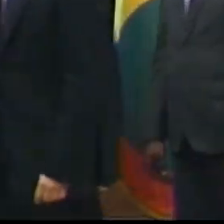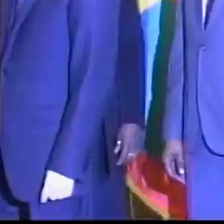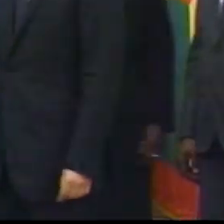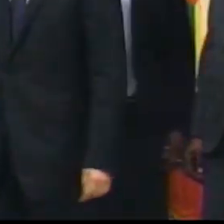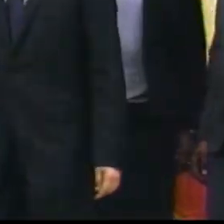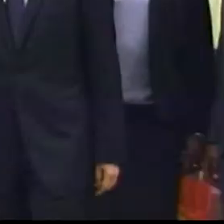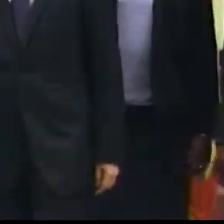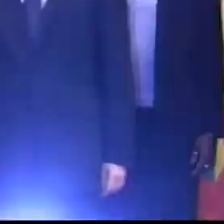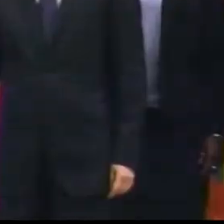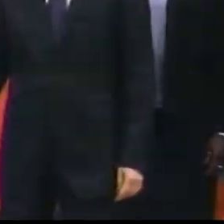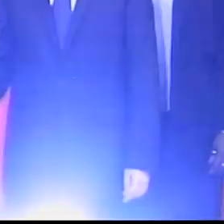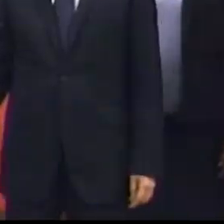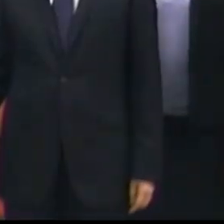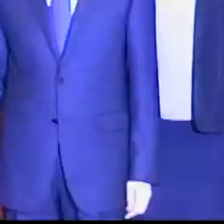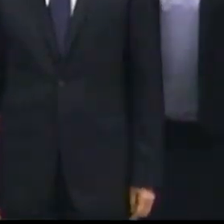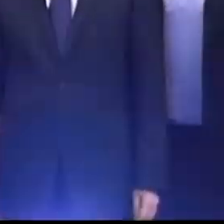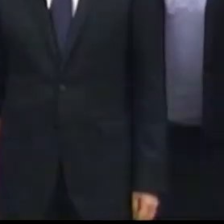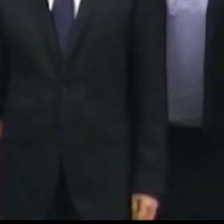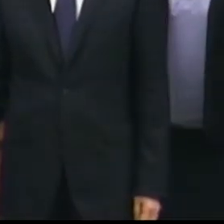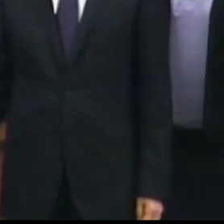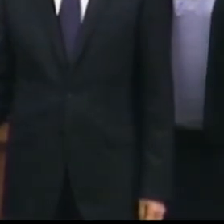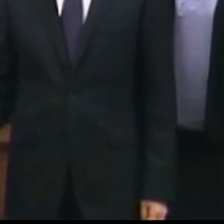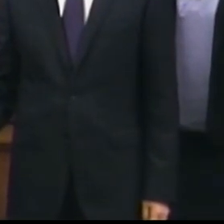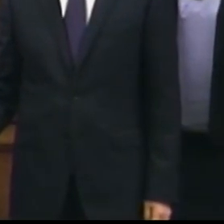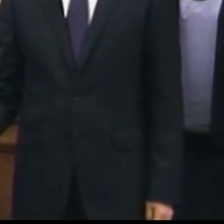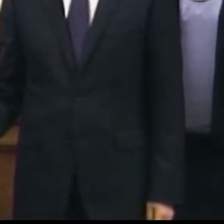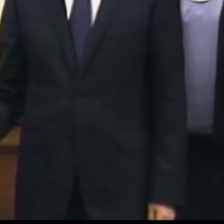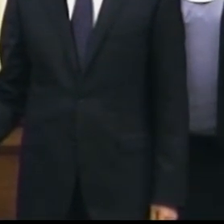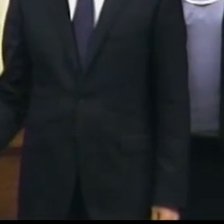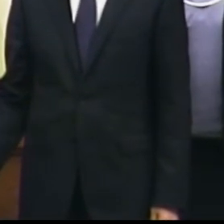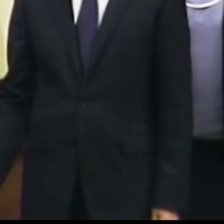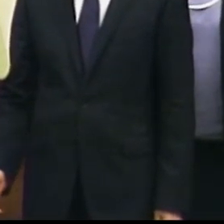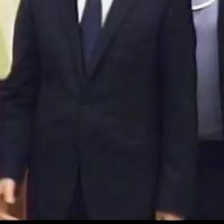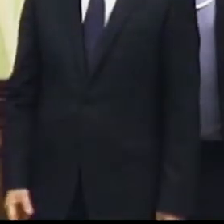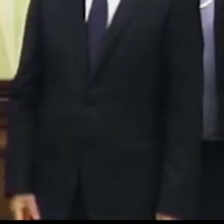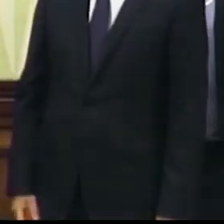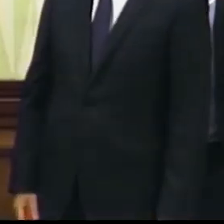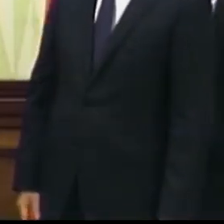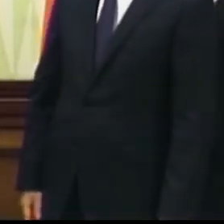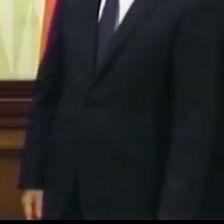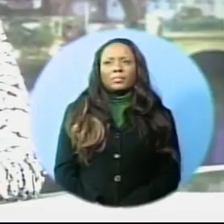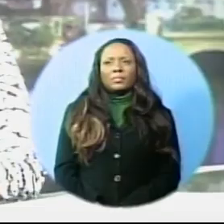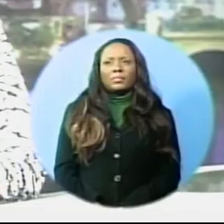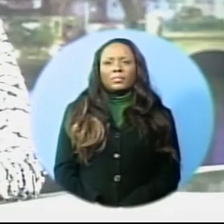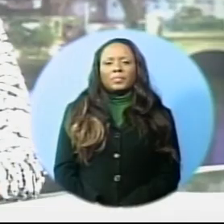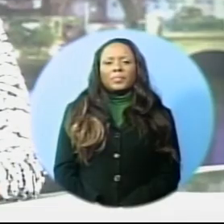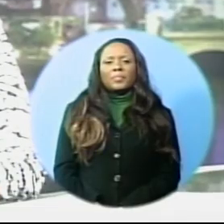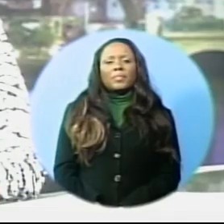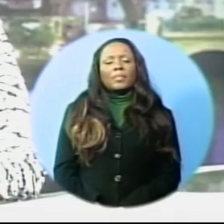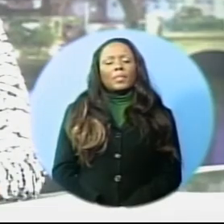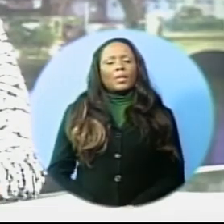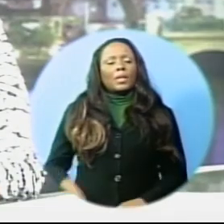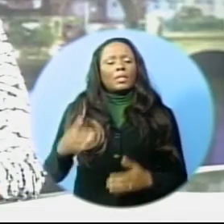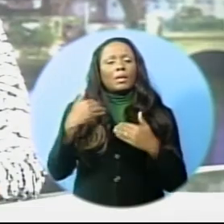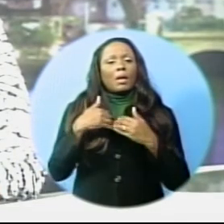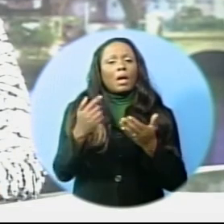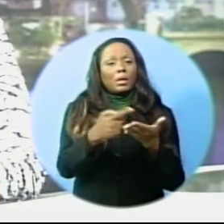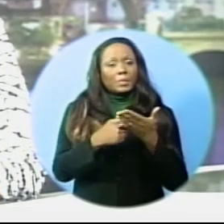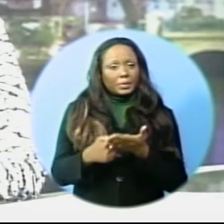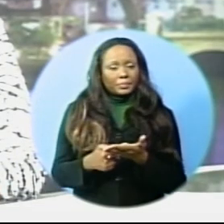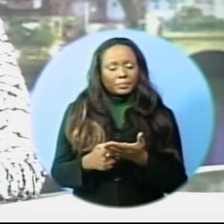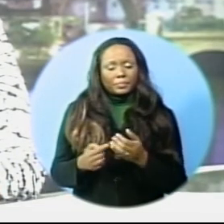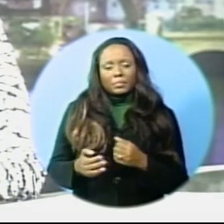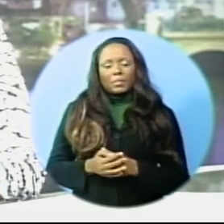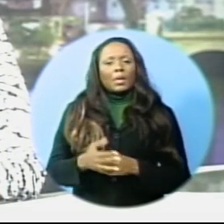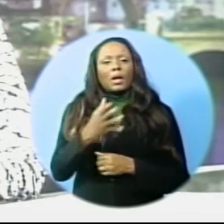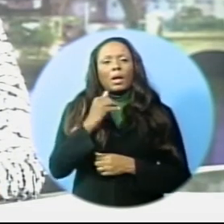made clear that Caribbean countries are serious about implementing internationally agreed commitments at a national level and wants China to